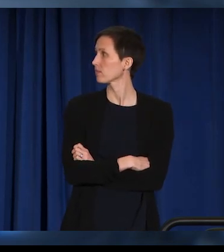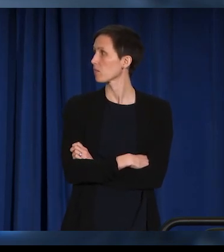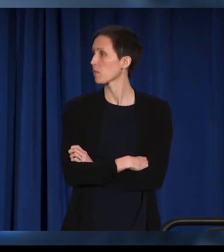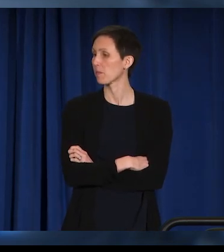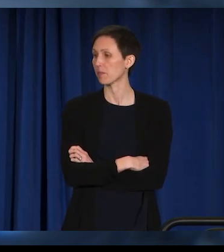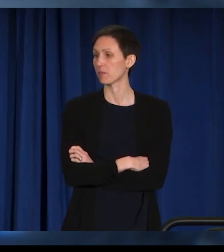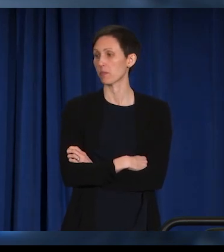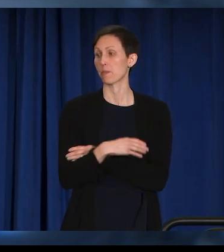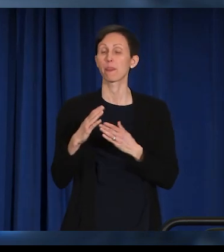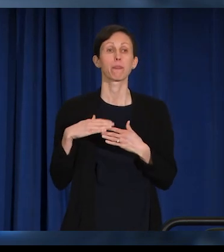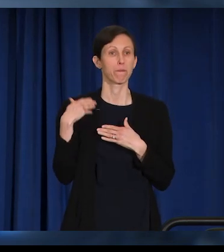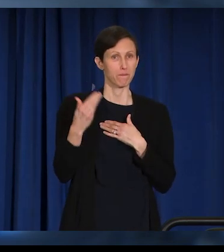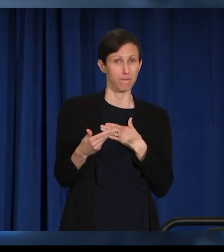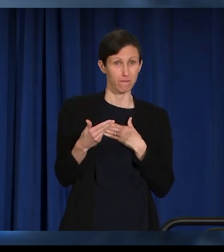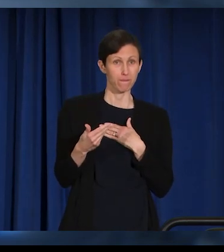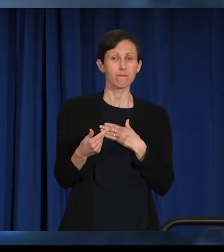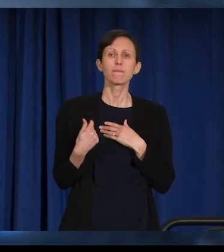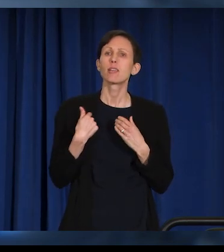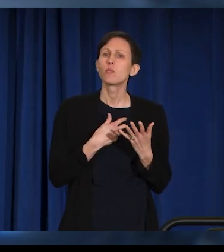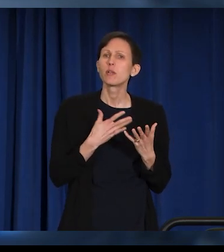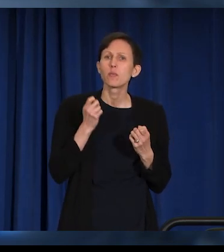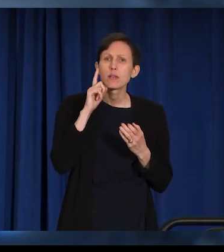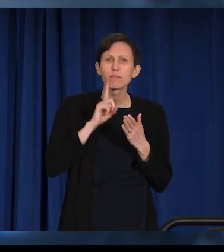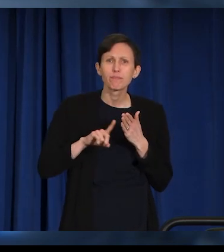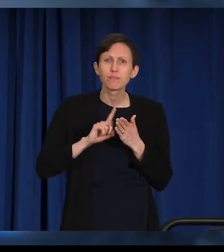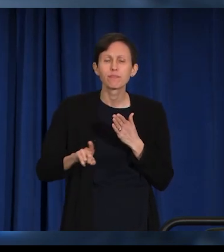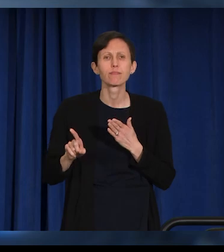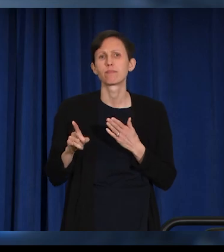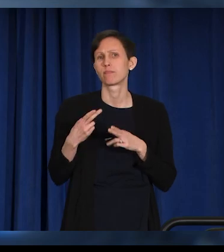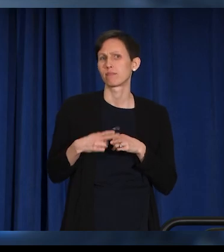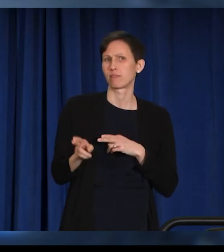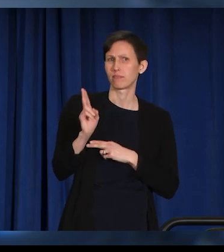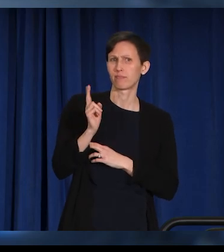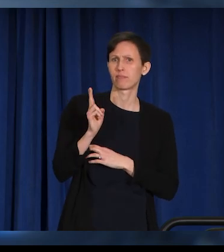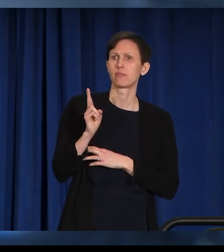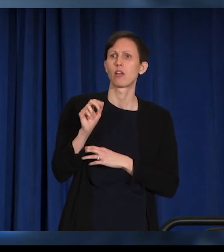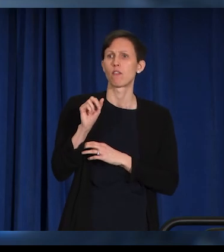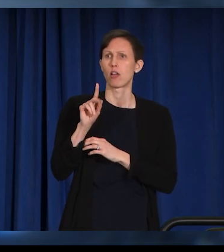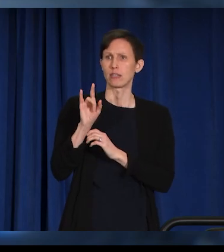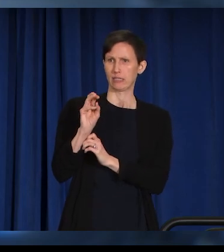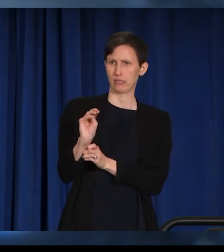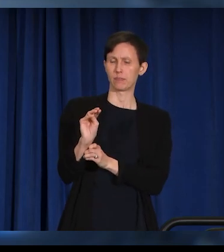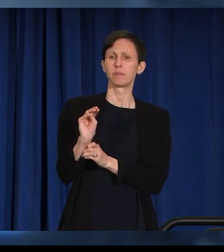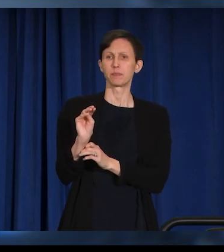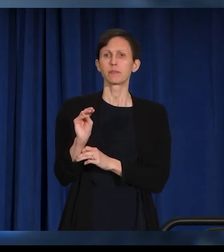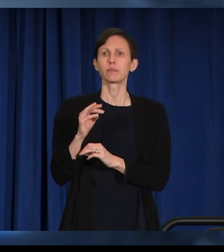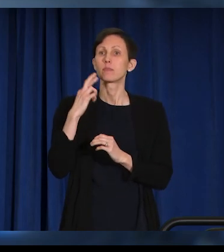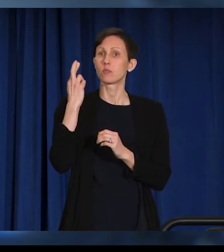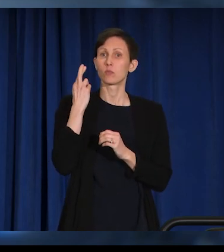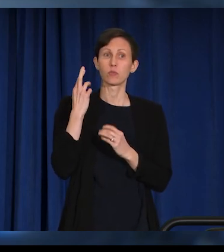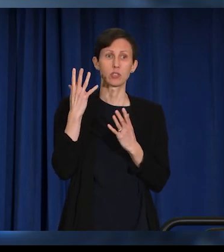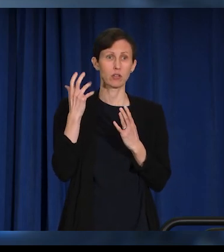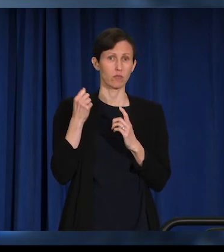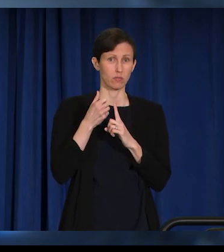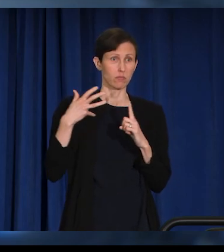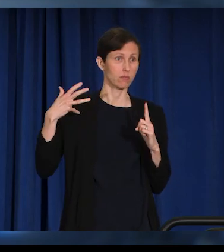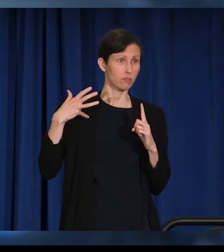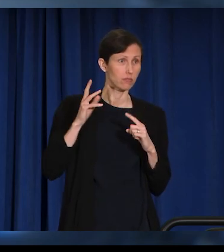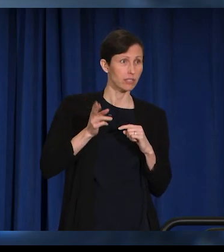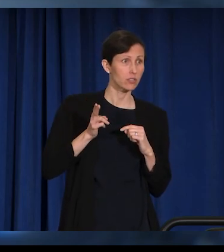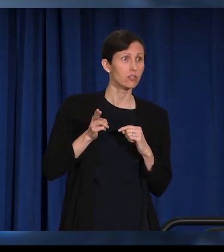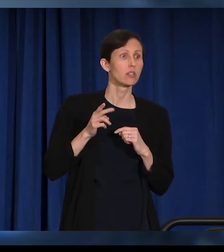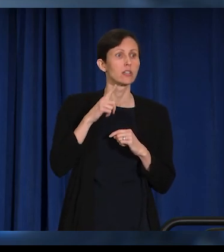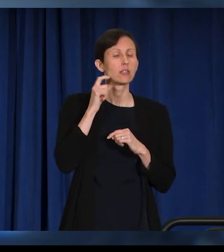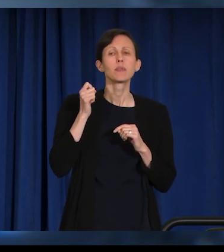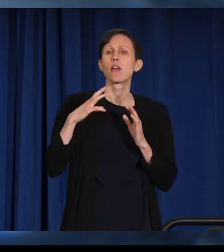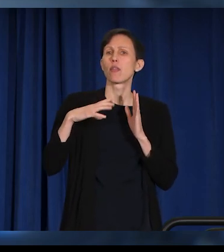So next we want to explore a brief history of autism. And the reason for this is because the